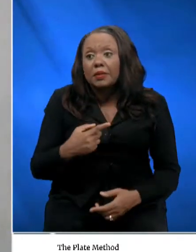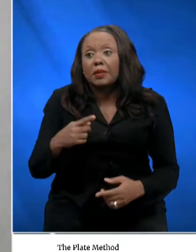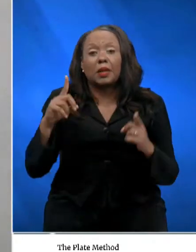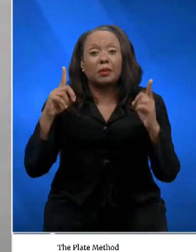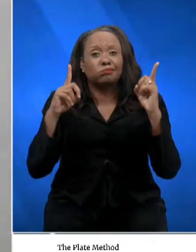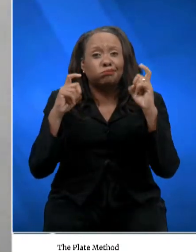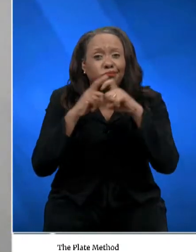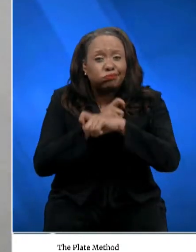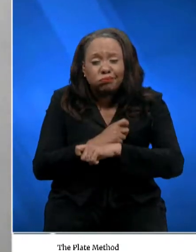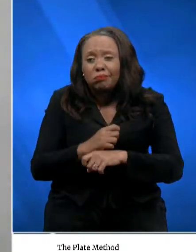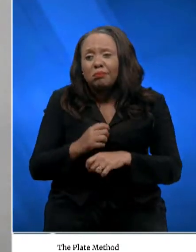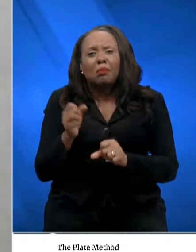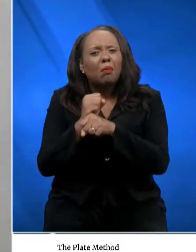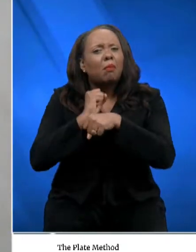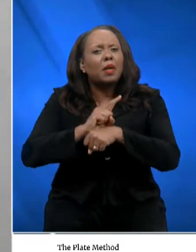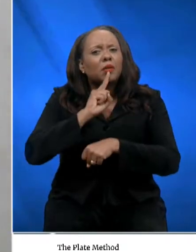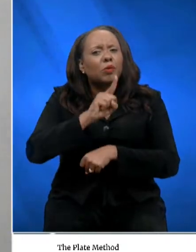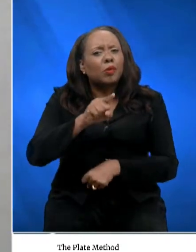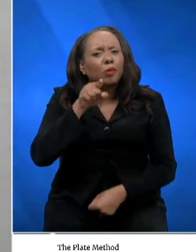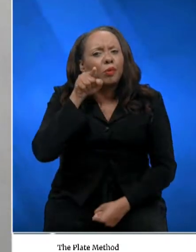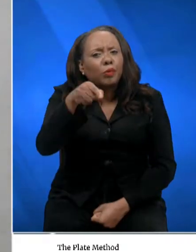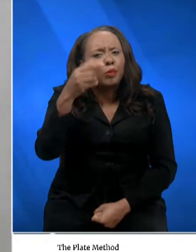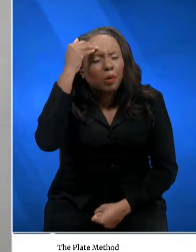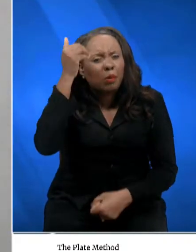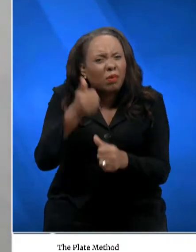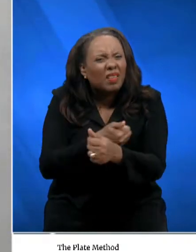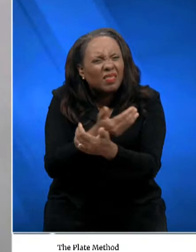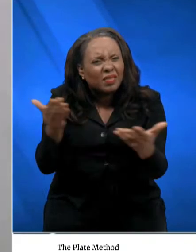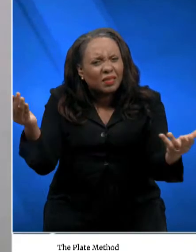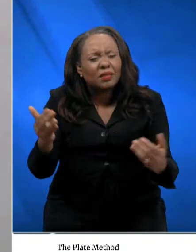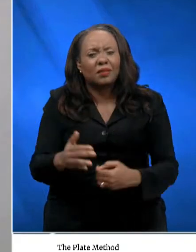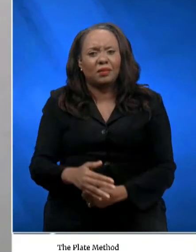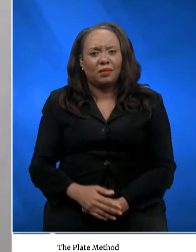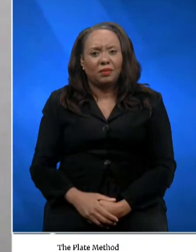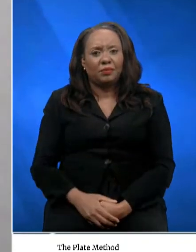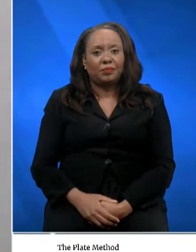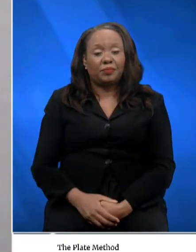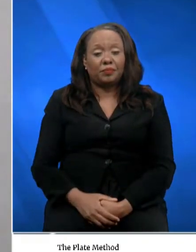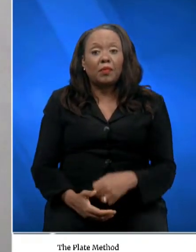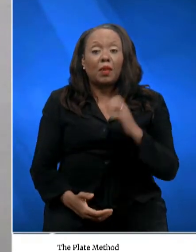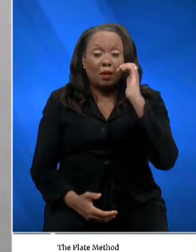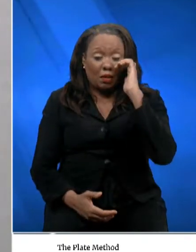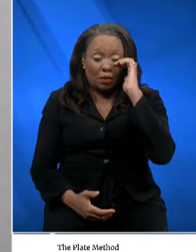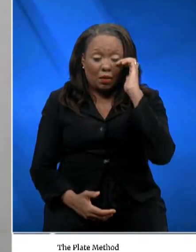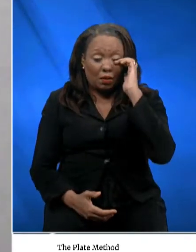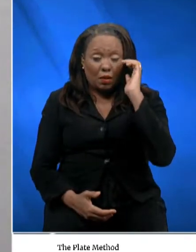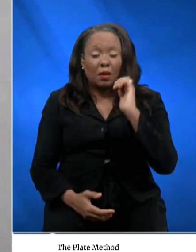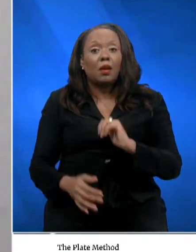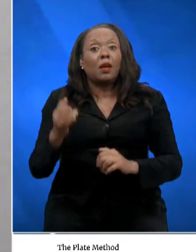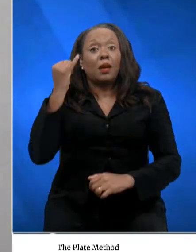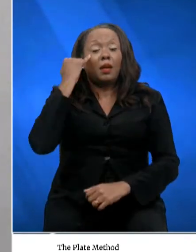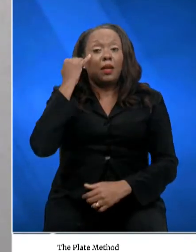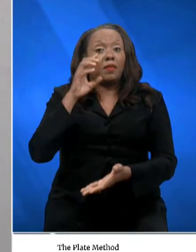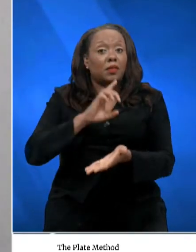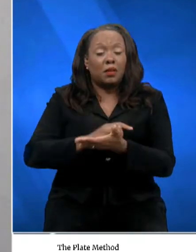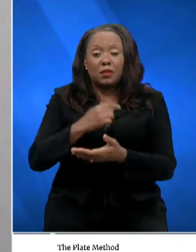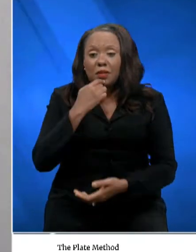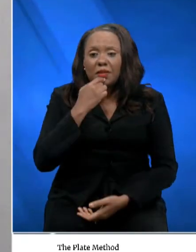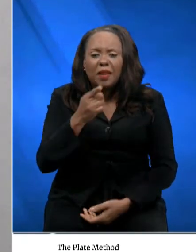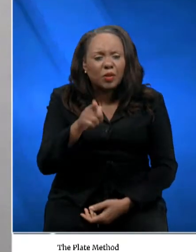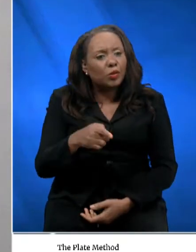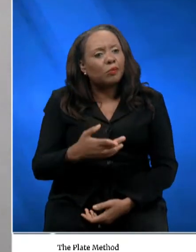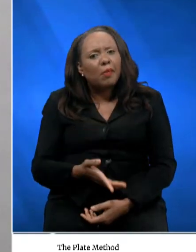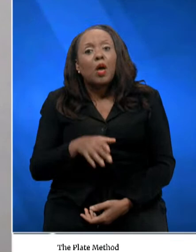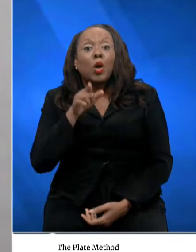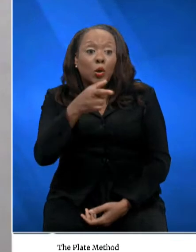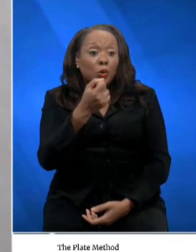that the patient is informed about the adverse effects, because they're more likely to continue taking the medication if they're already in their